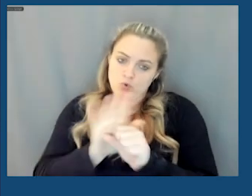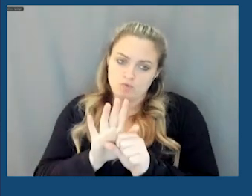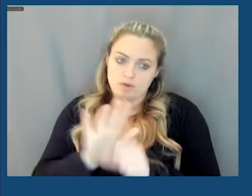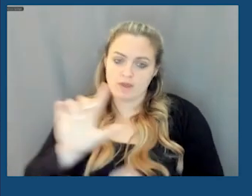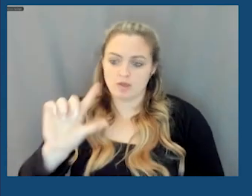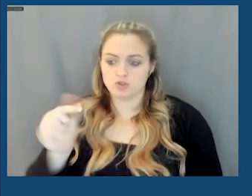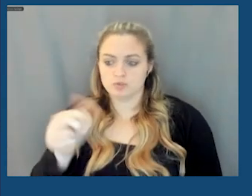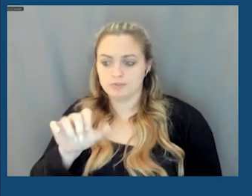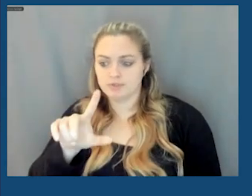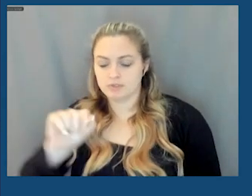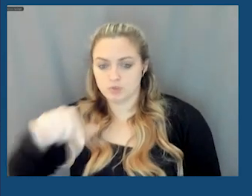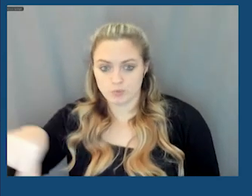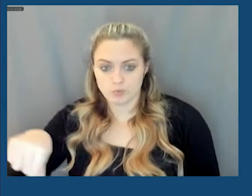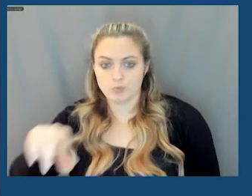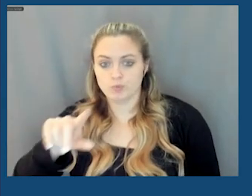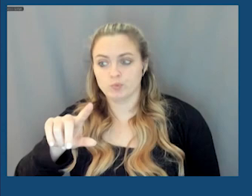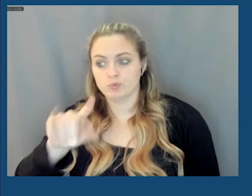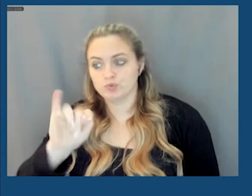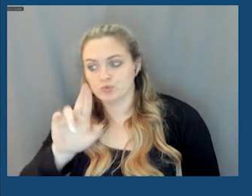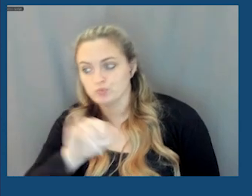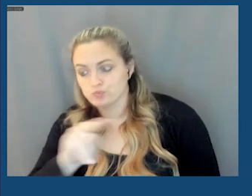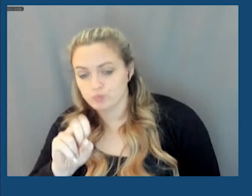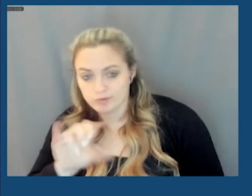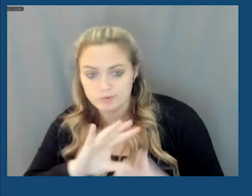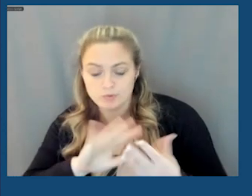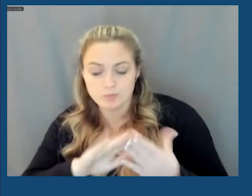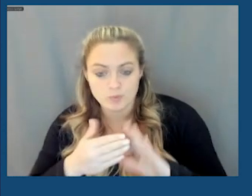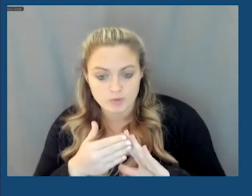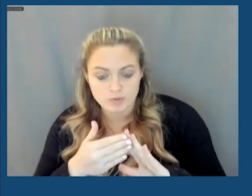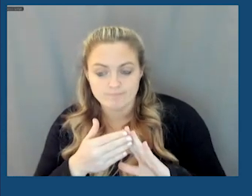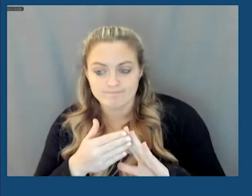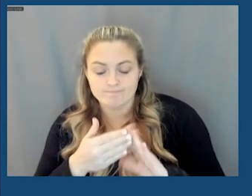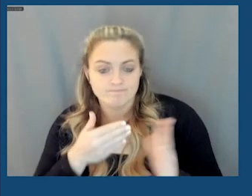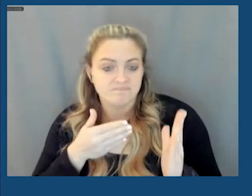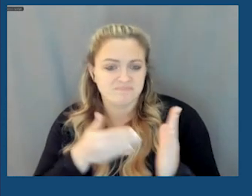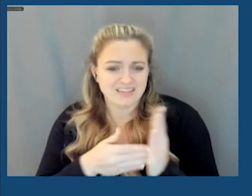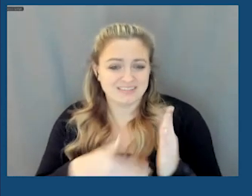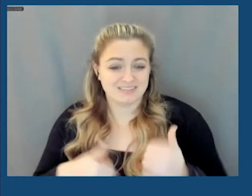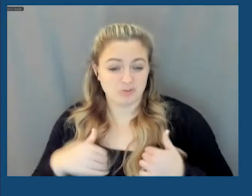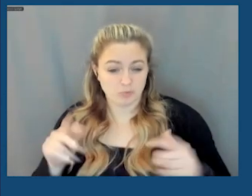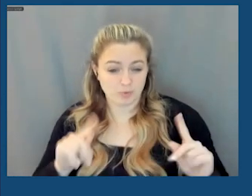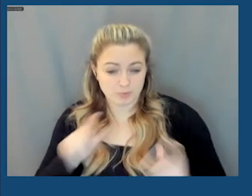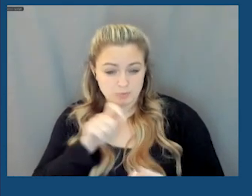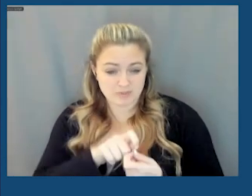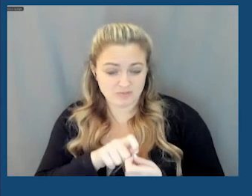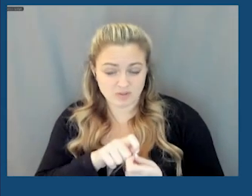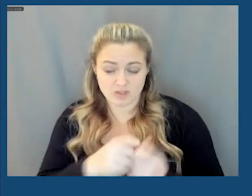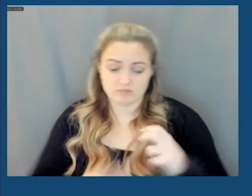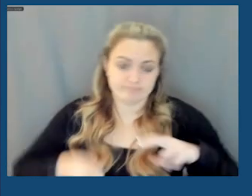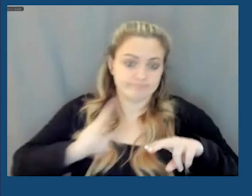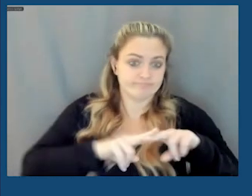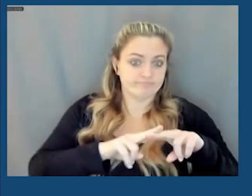the trans community, crimes against the young people in particular are up.